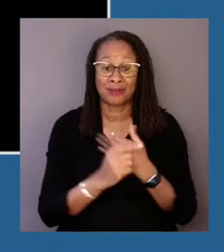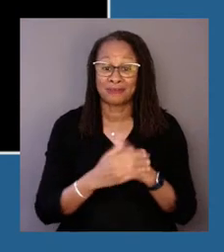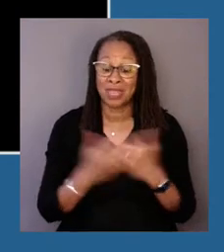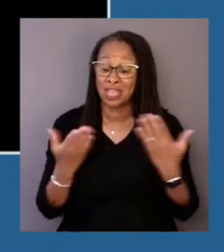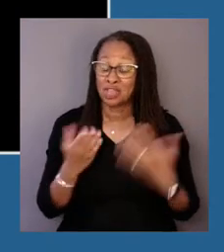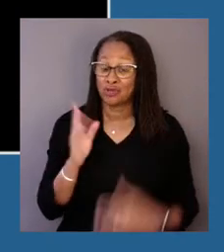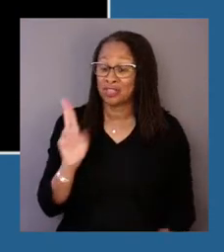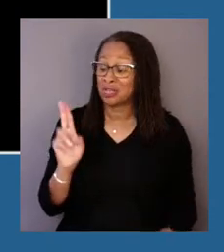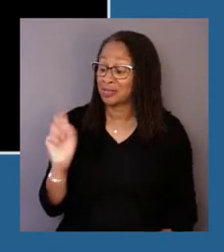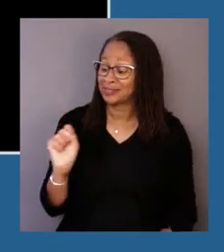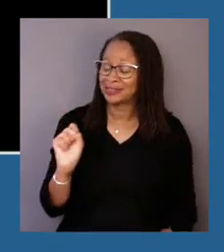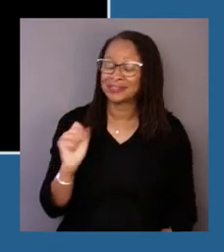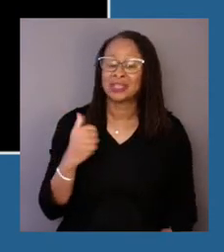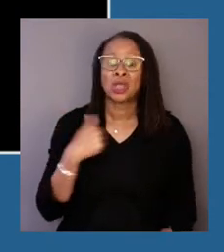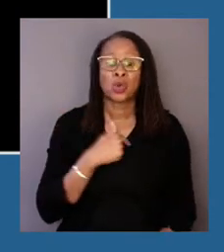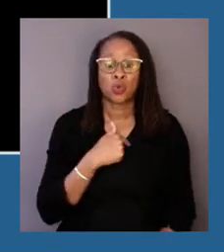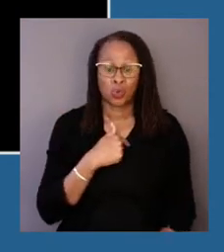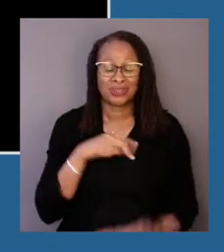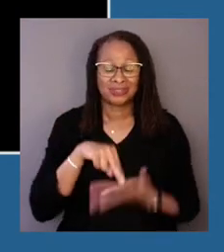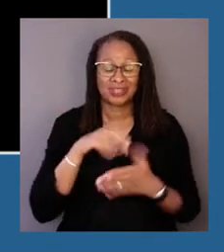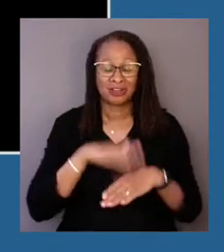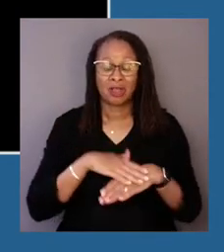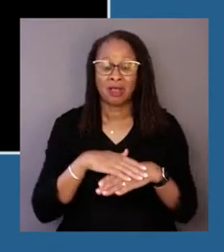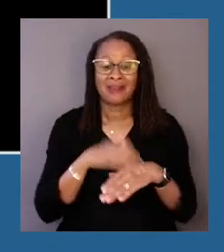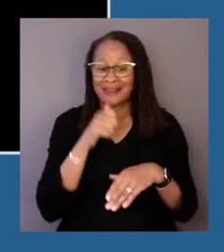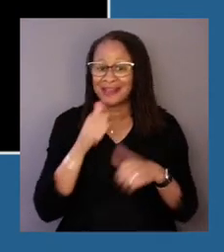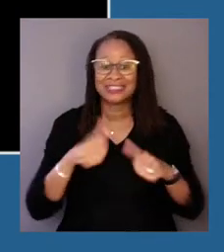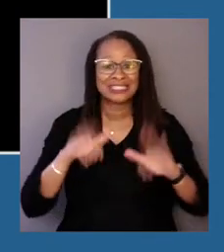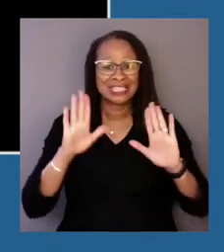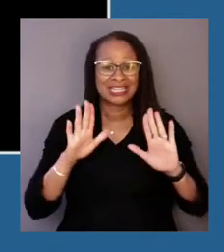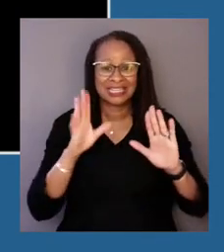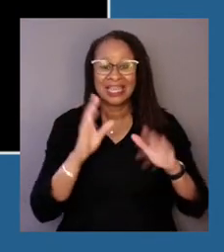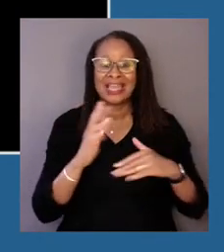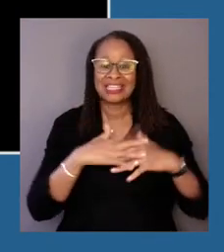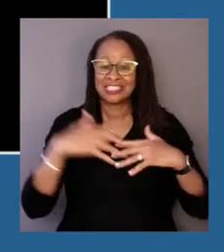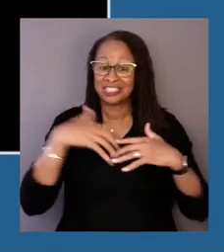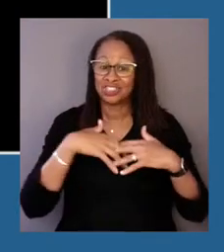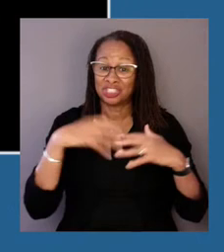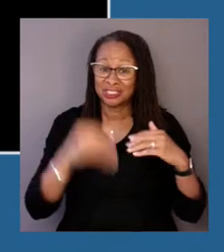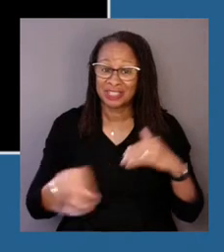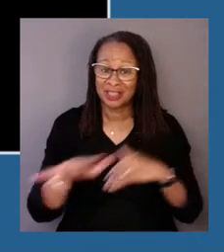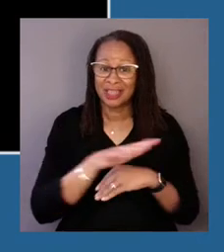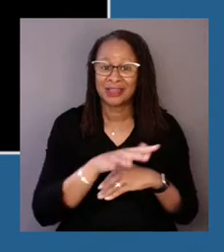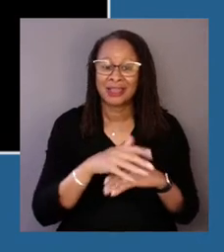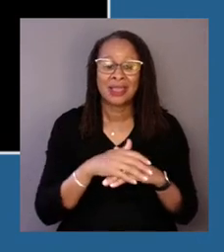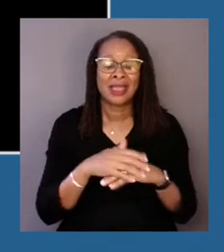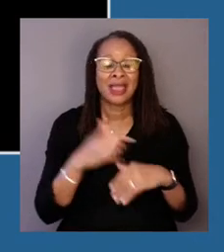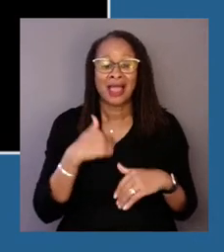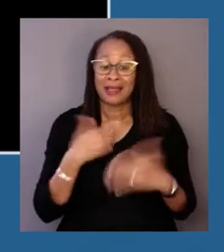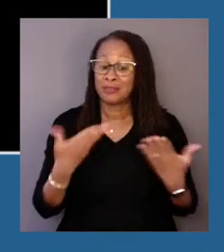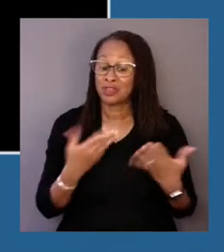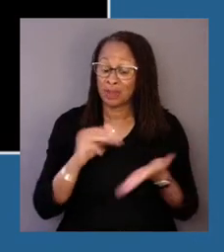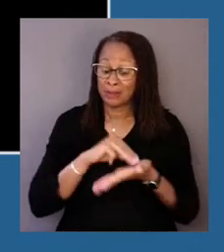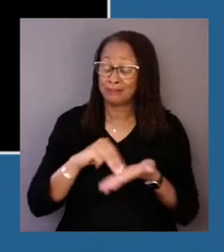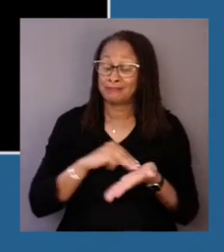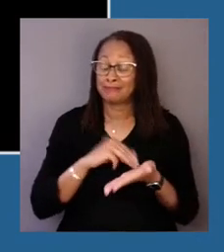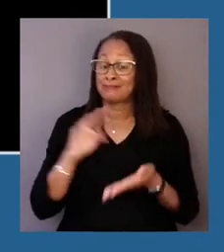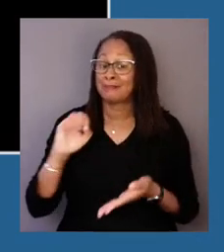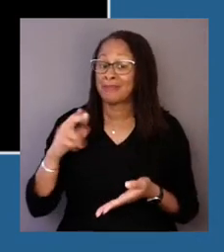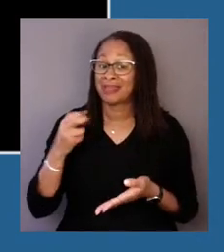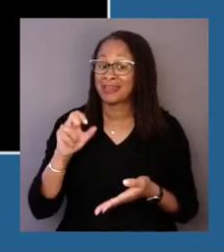unceded Indigenous and Native lands. In my case specifically, here in modern day Manhattan, Lenape